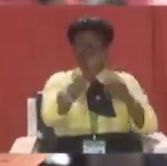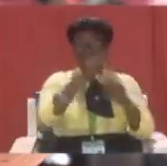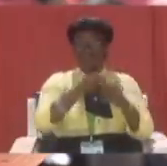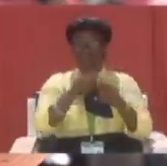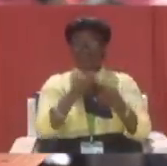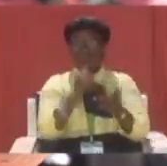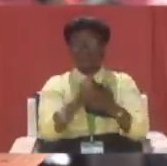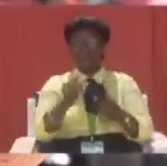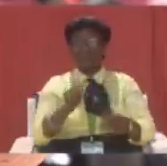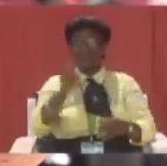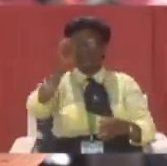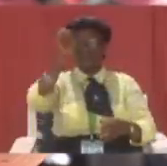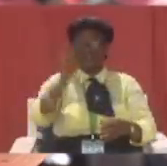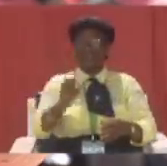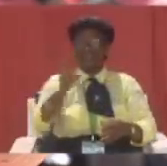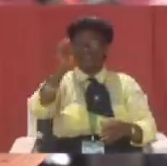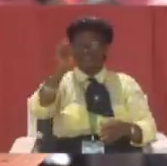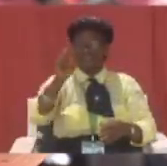Ezekiah requested